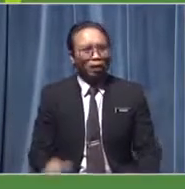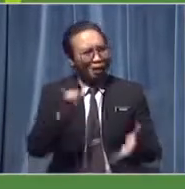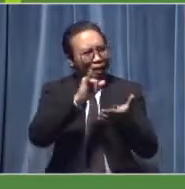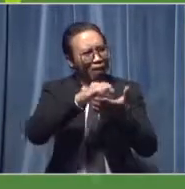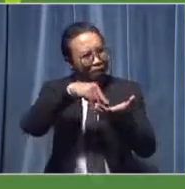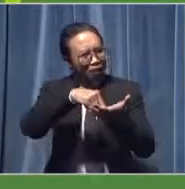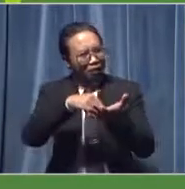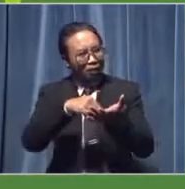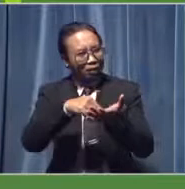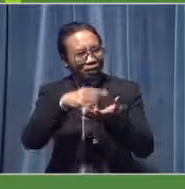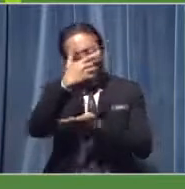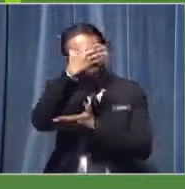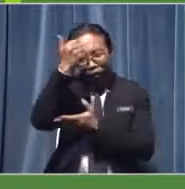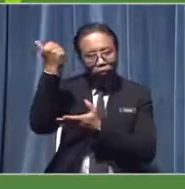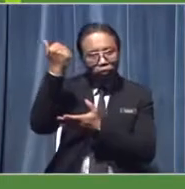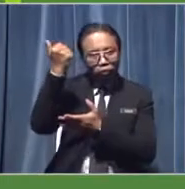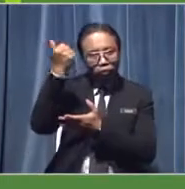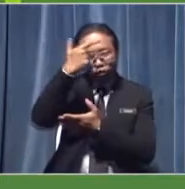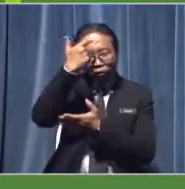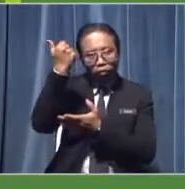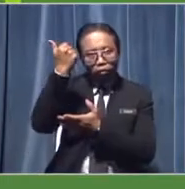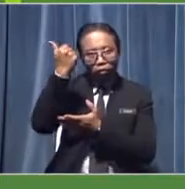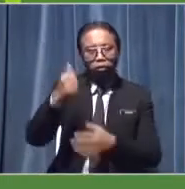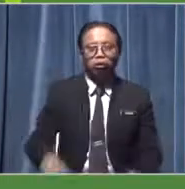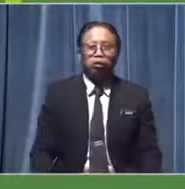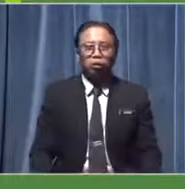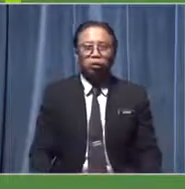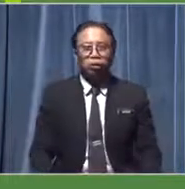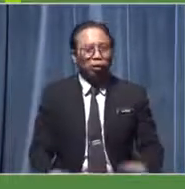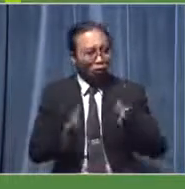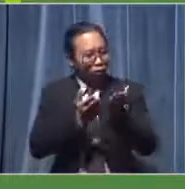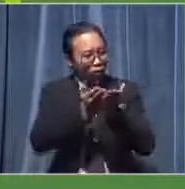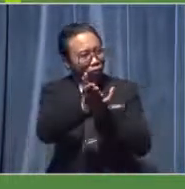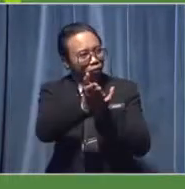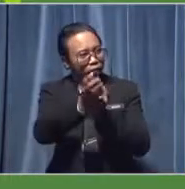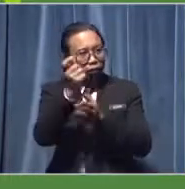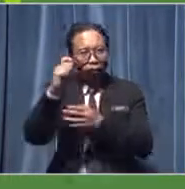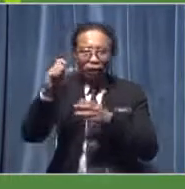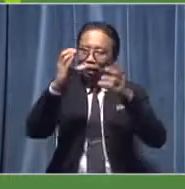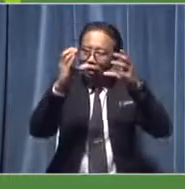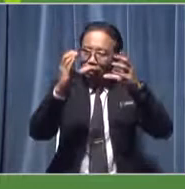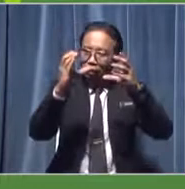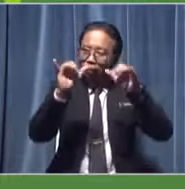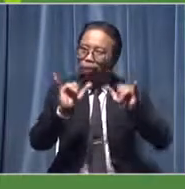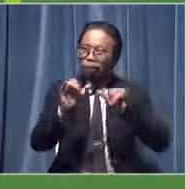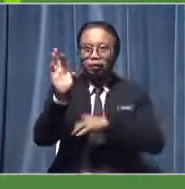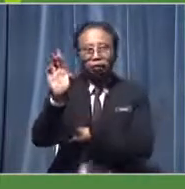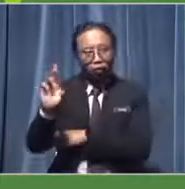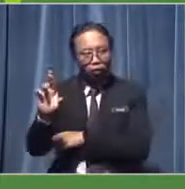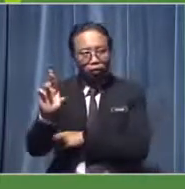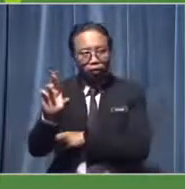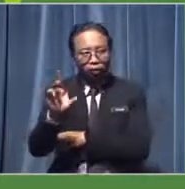This is because the voltage across the capacitors are the same.